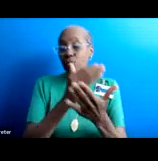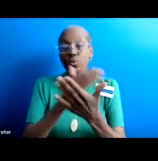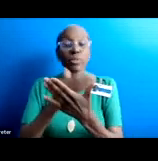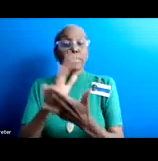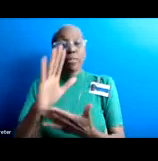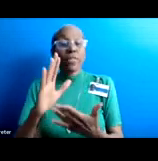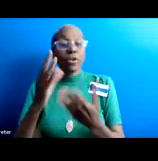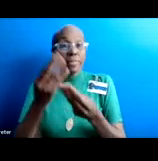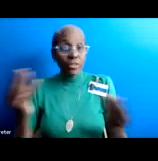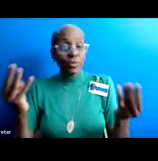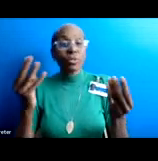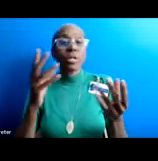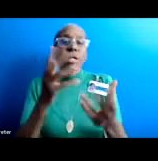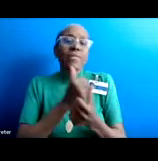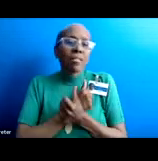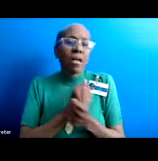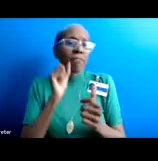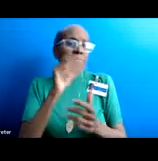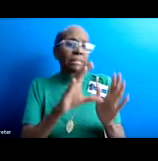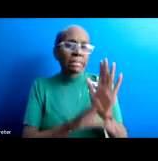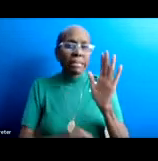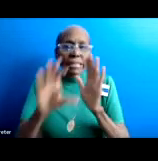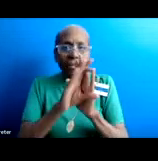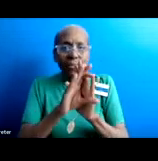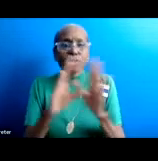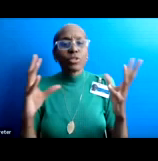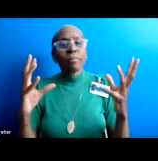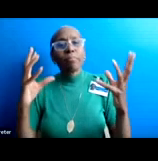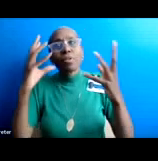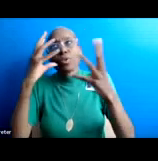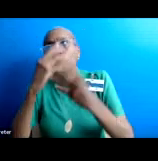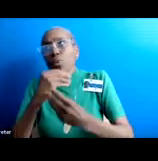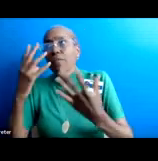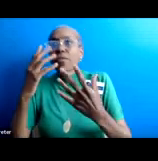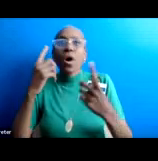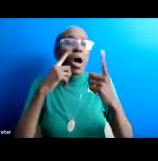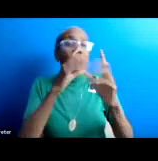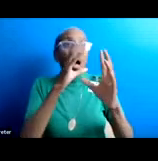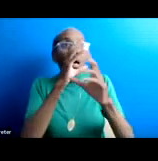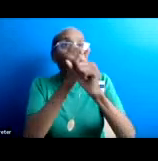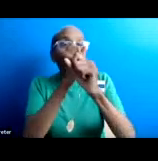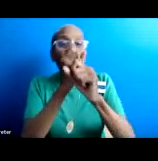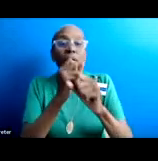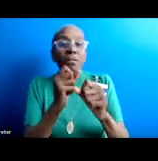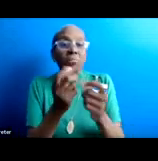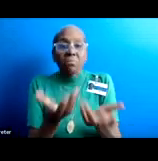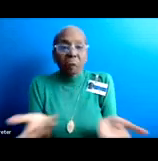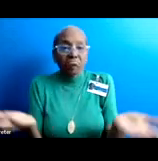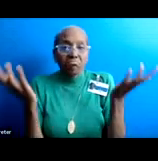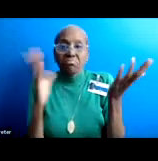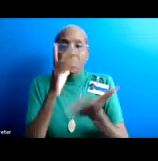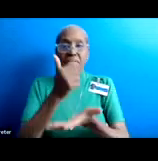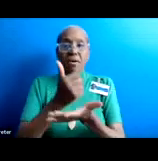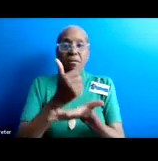their materials. They love to put in an image that is beautiful, eye-catching. It's not necessarily